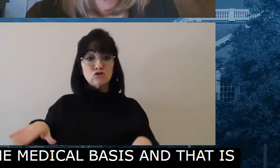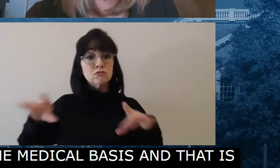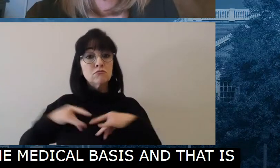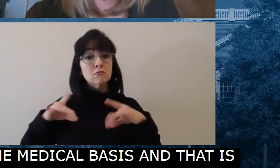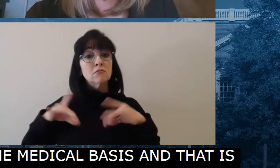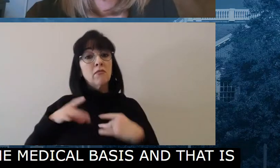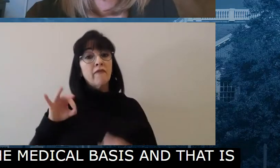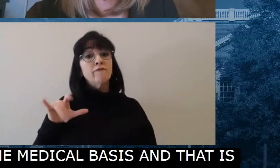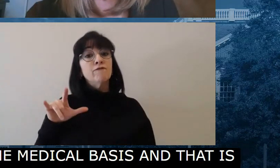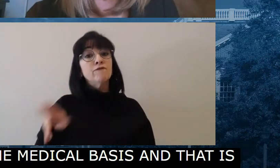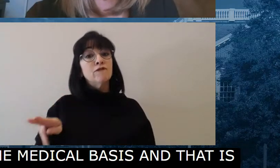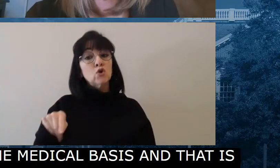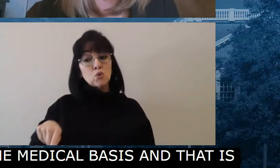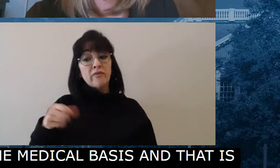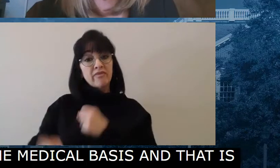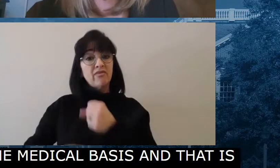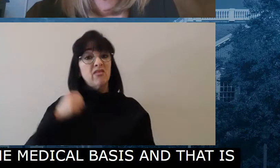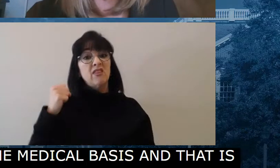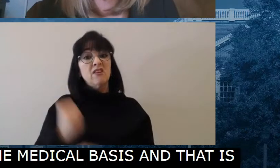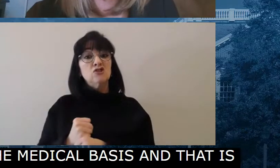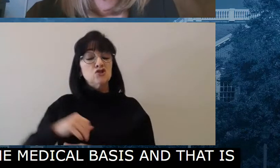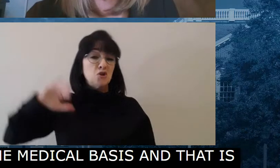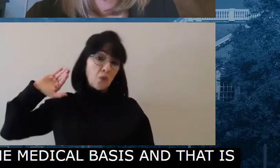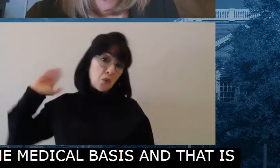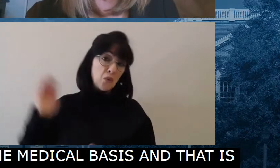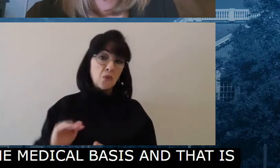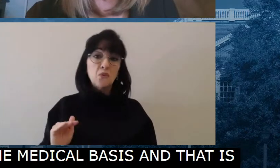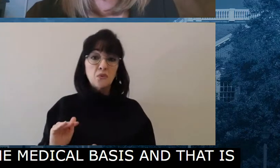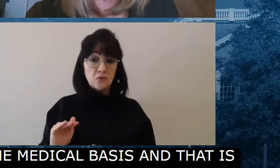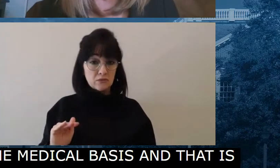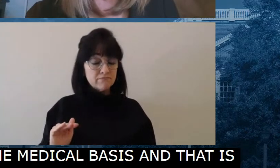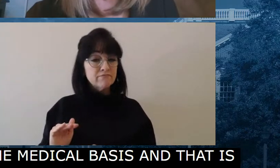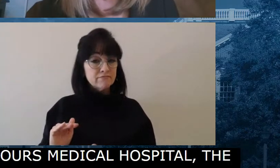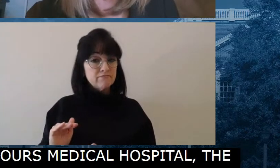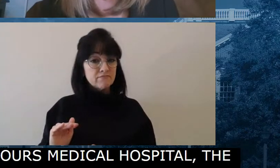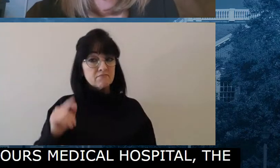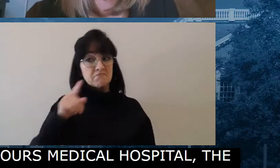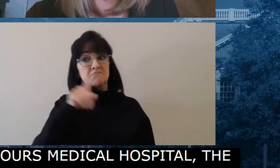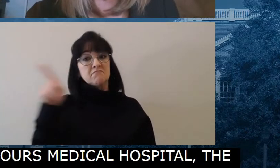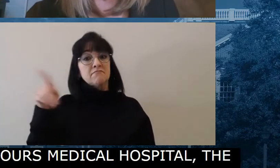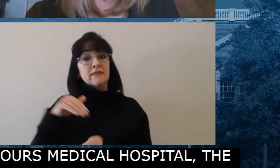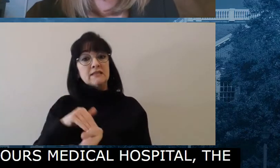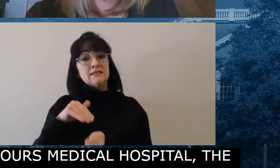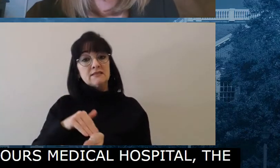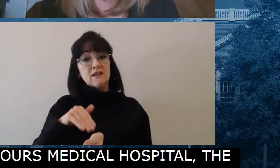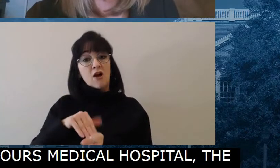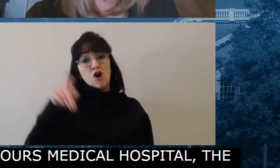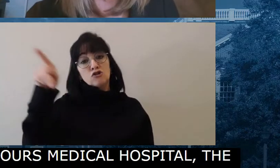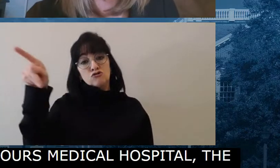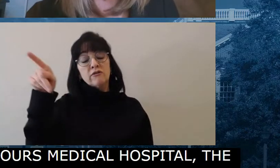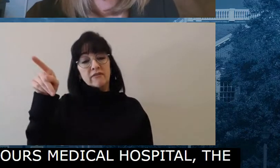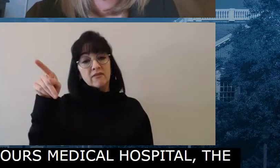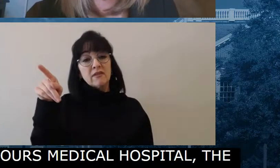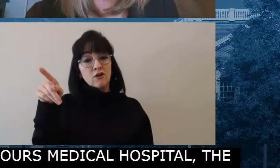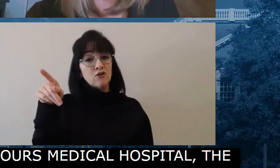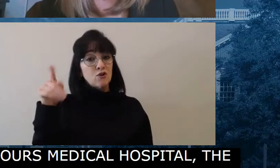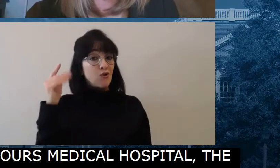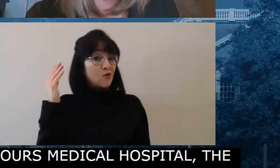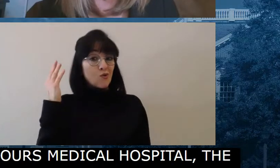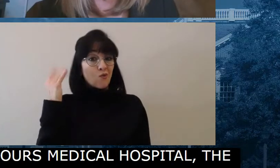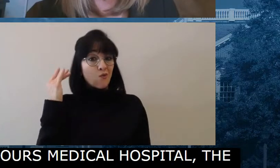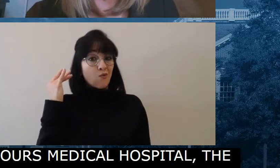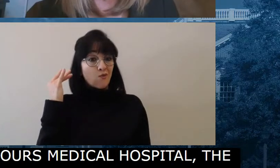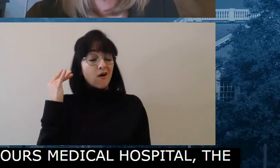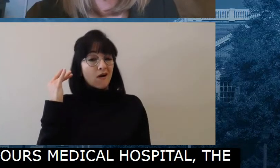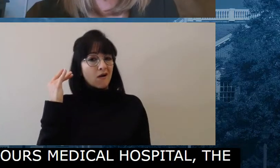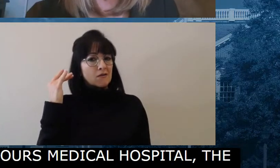year. And the physician leaders there shared with me, they thought that it was because children